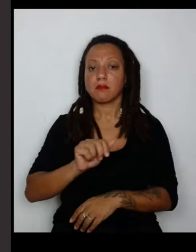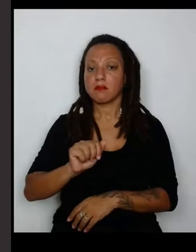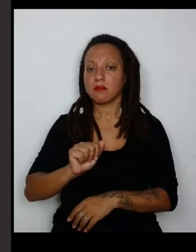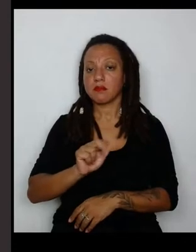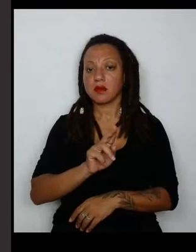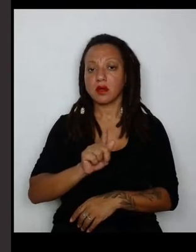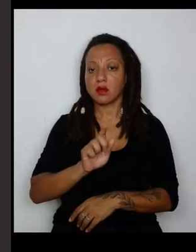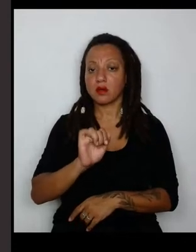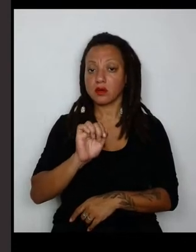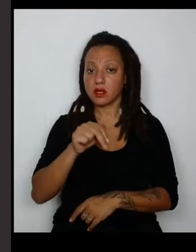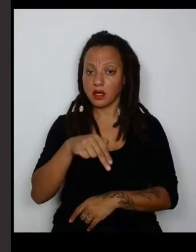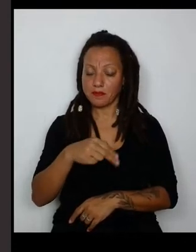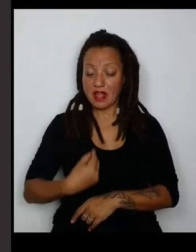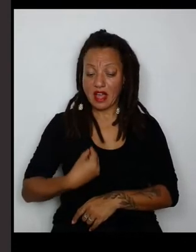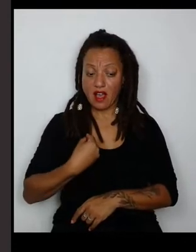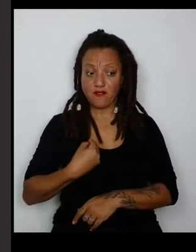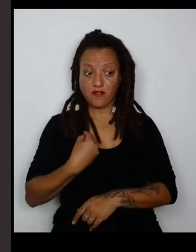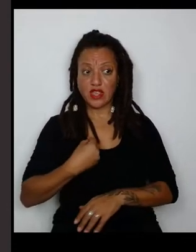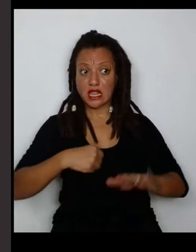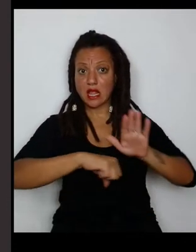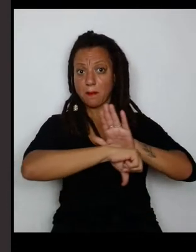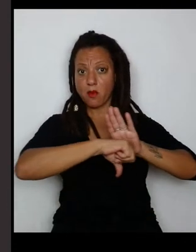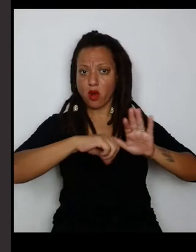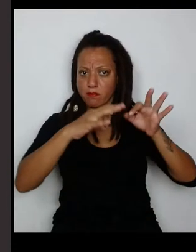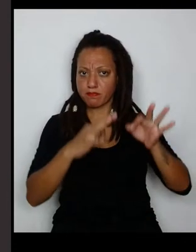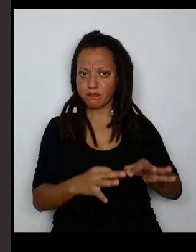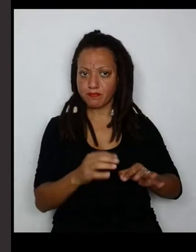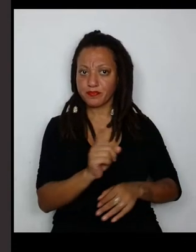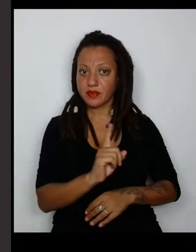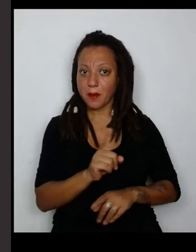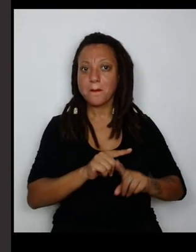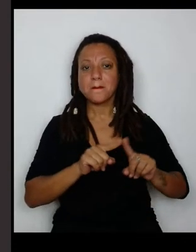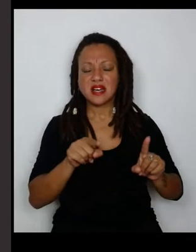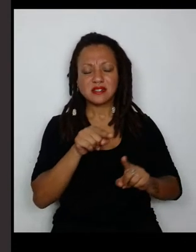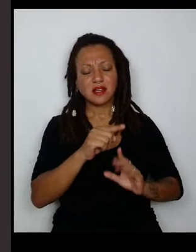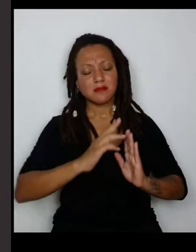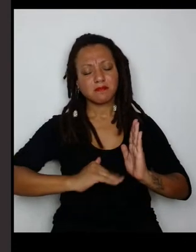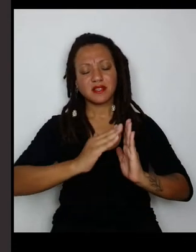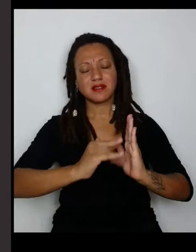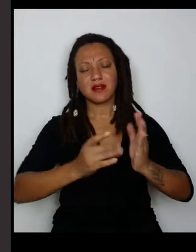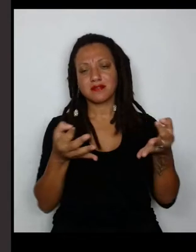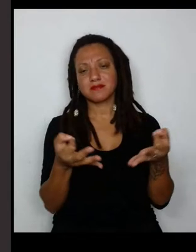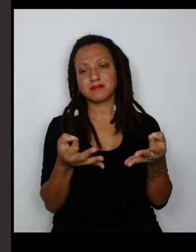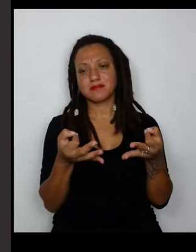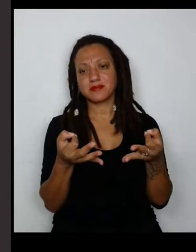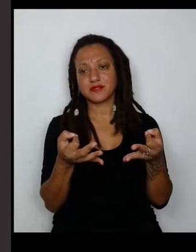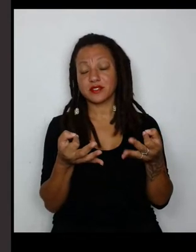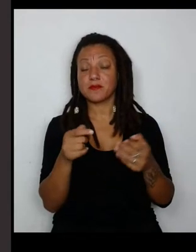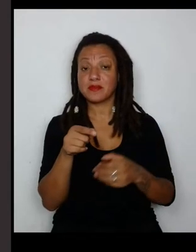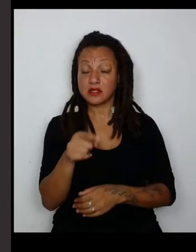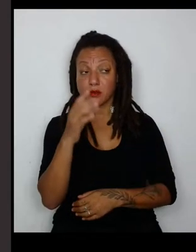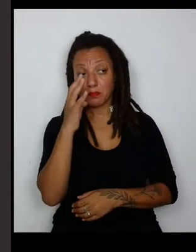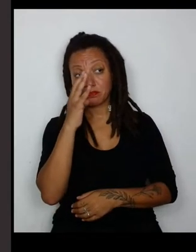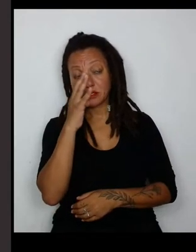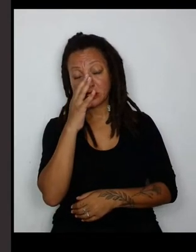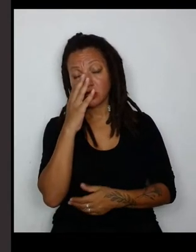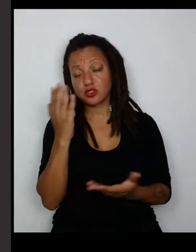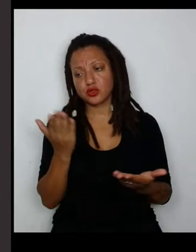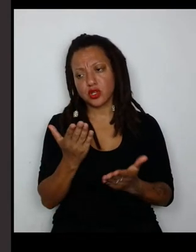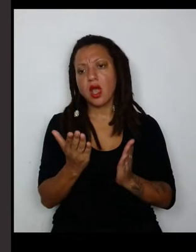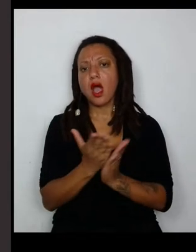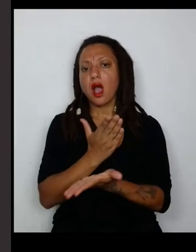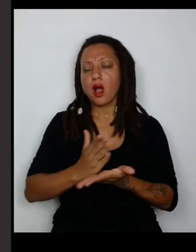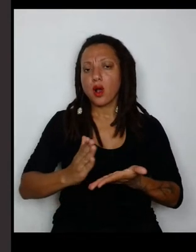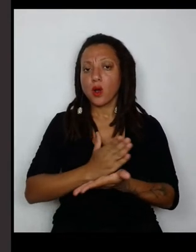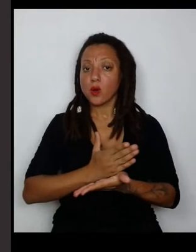insight but many critics and curators today would allow the first observation to erase the second even to mount an exhibition of works by an admitted